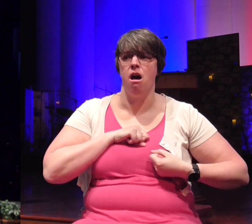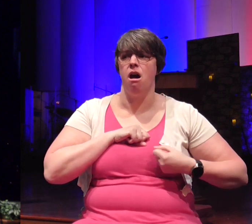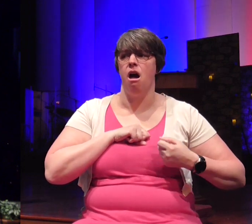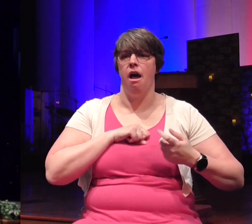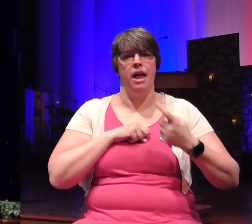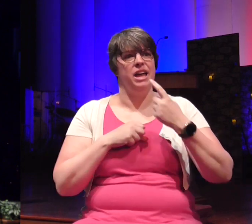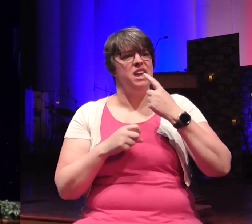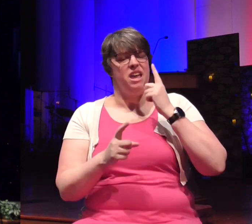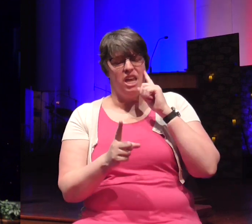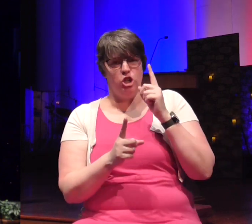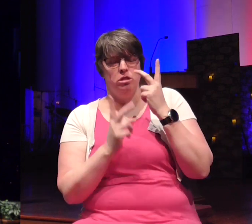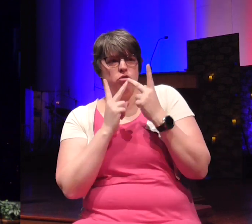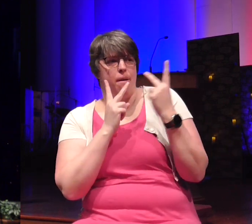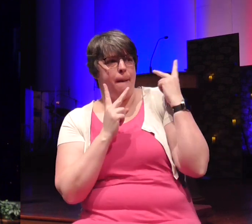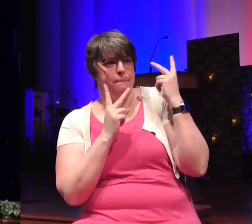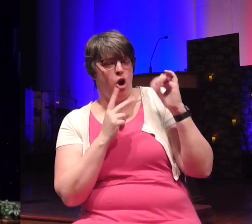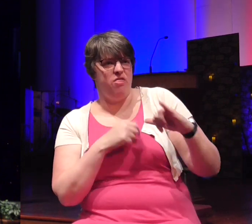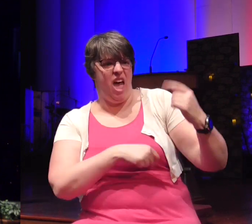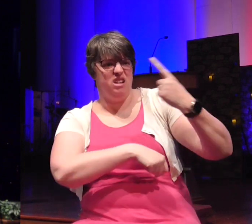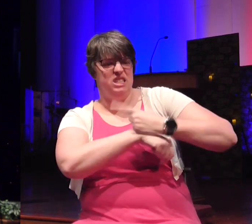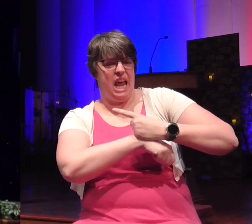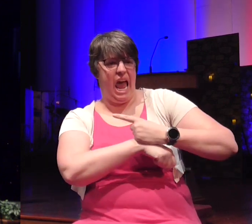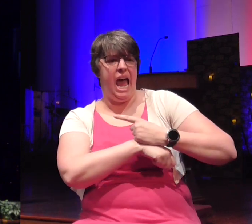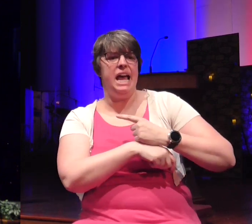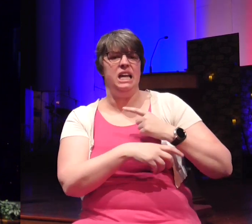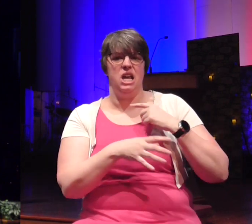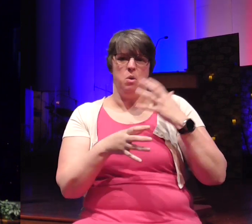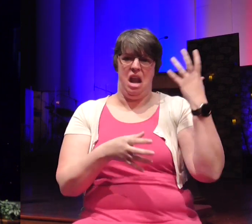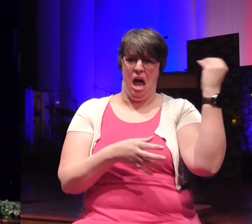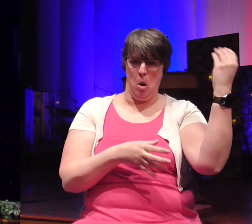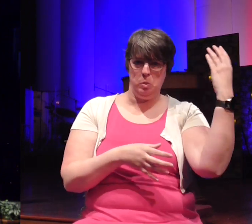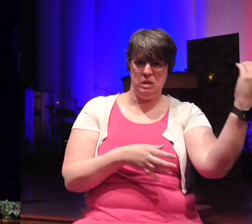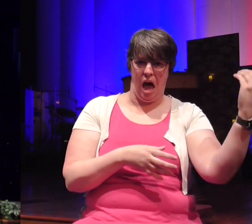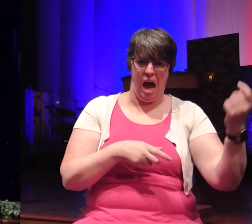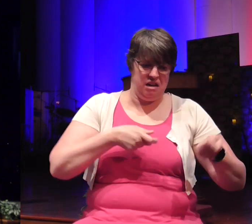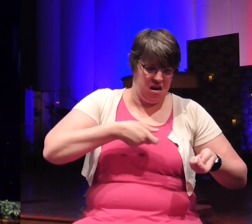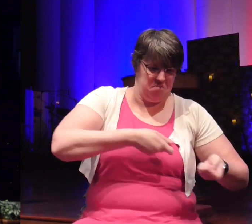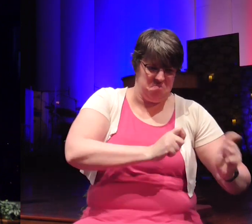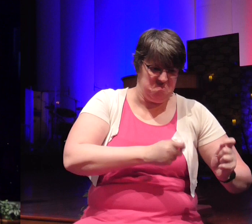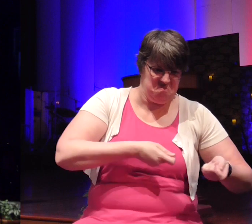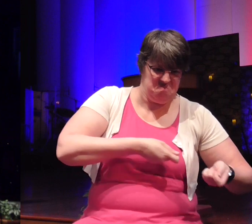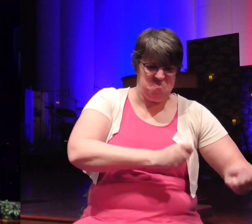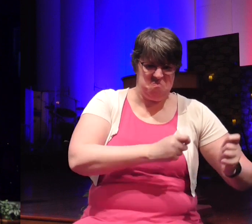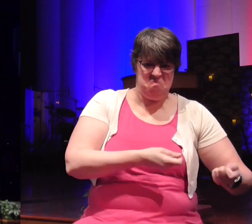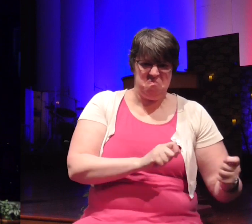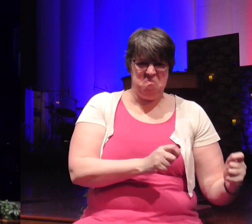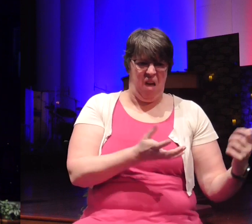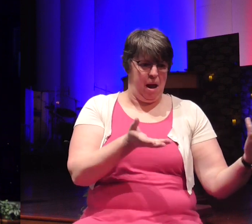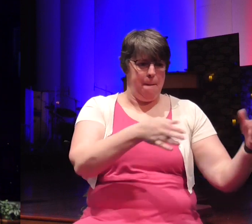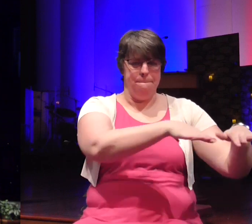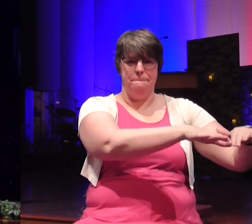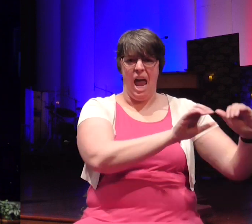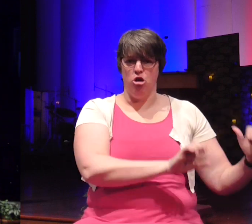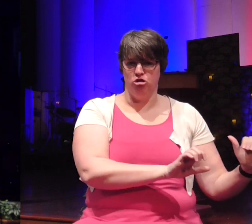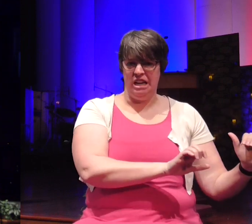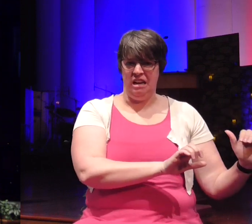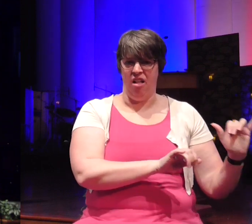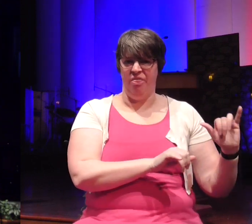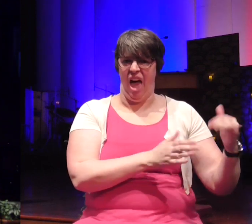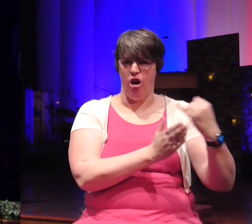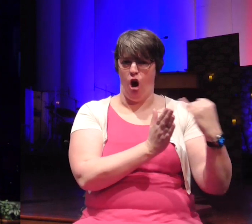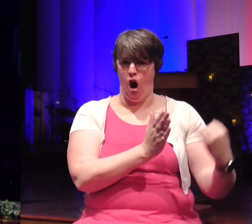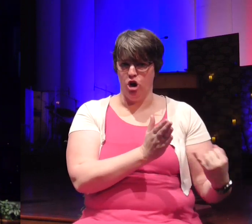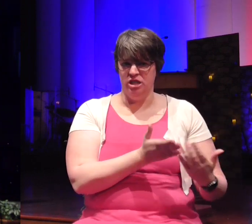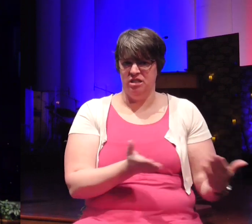me of the day that he went out into the backyard next to the garage and he dug a hole and he buried that art set. And he didn't do art since.